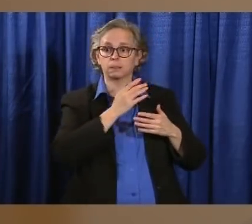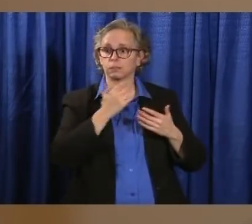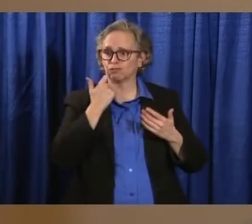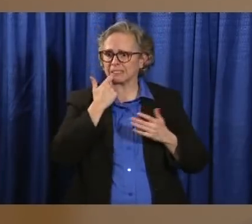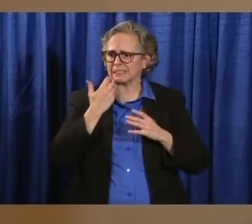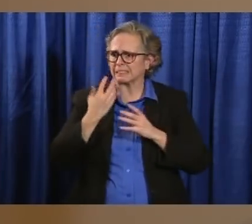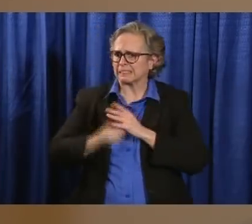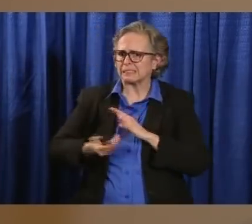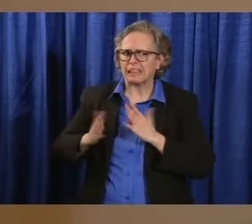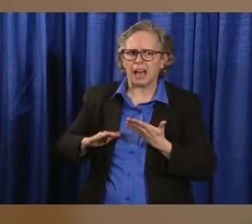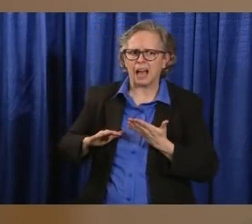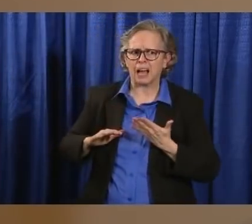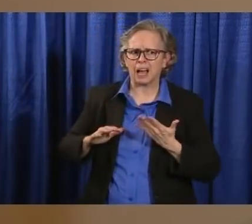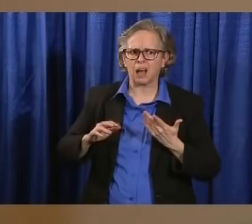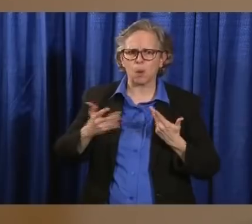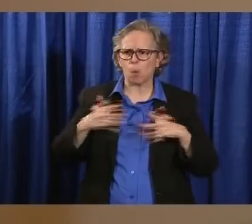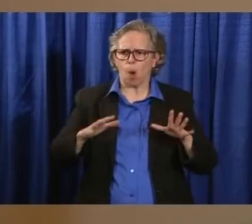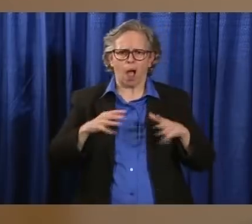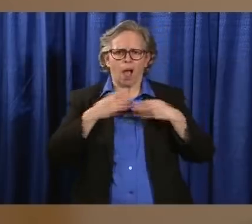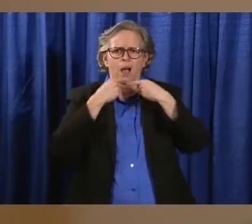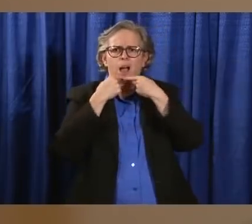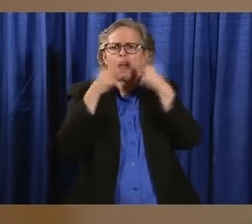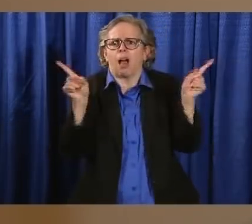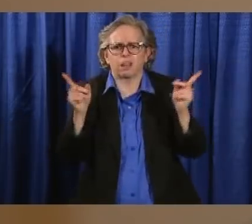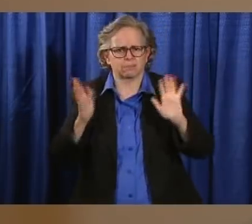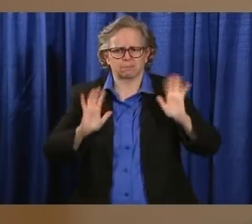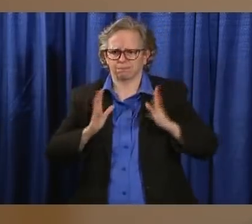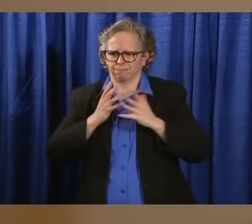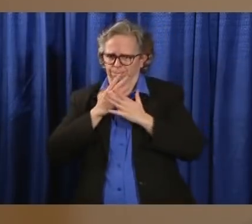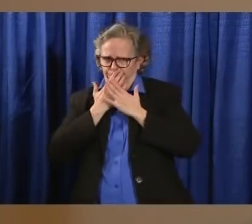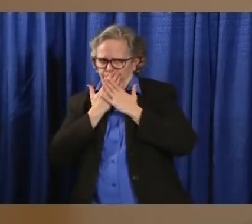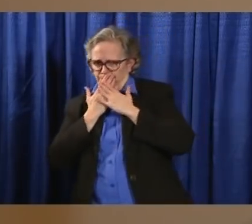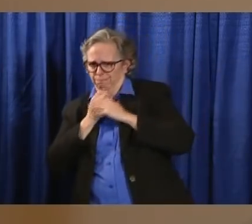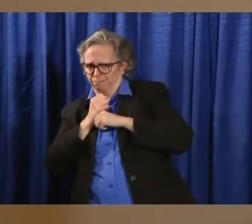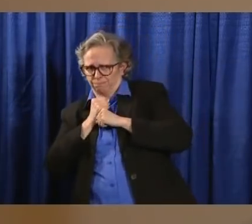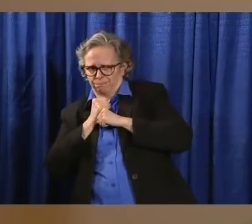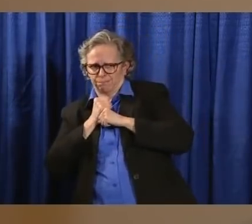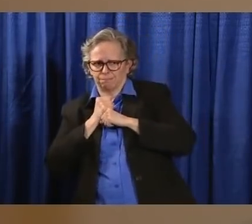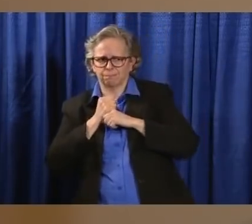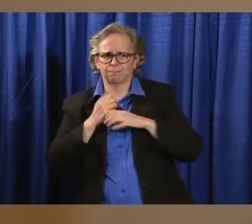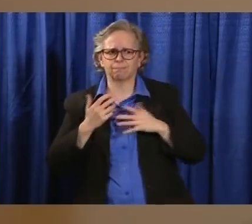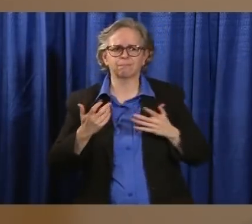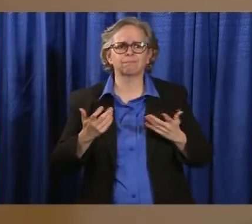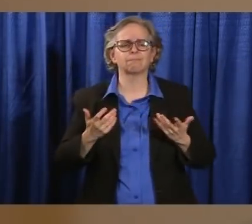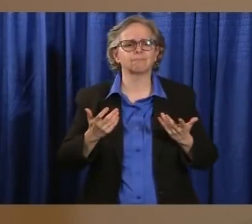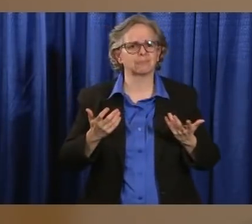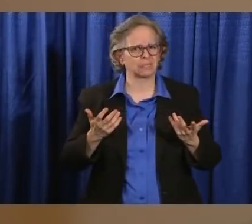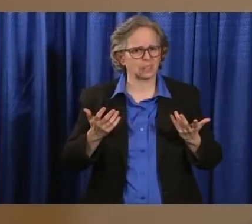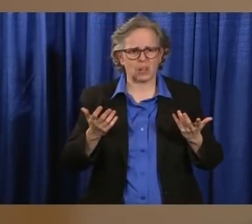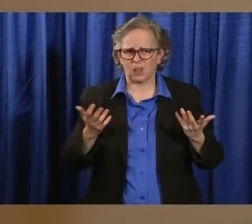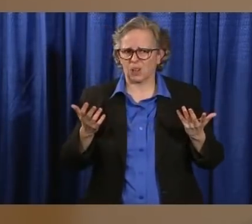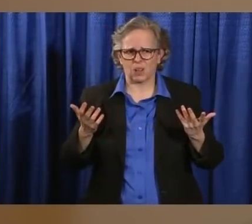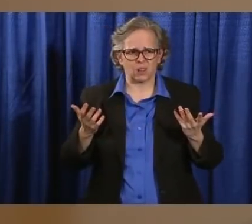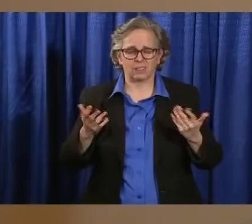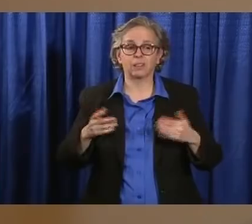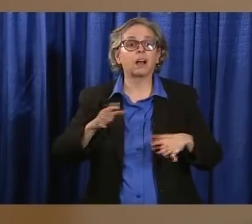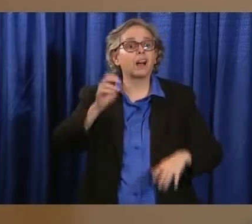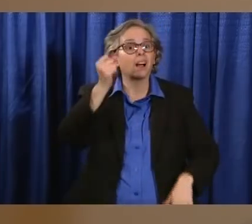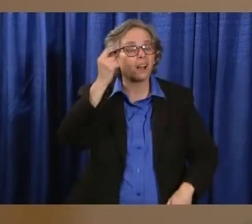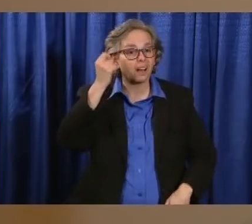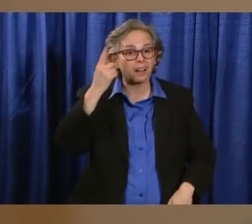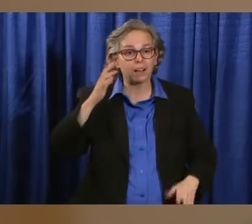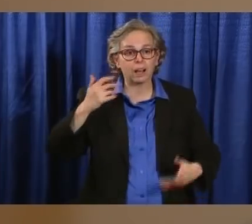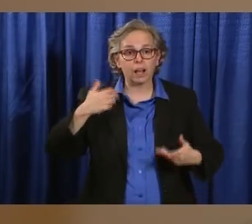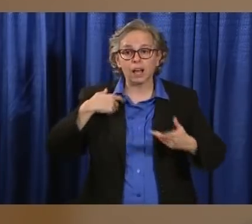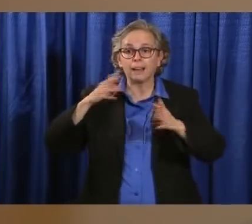of us, that person's information? So as it's in aggregate form, as we can do it in ways that isn't about,